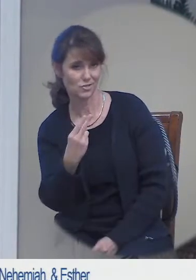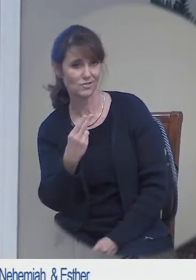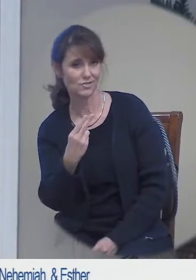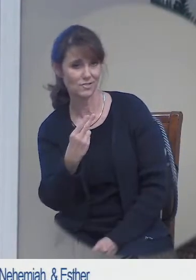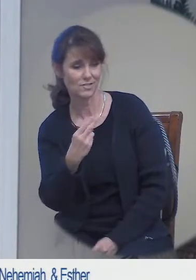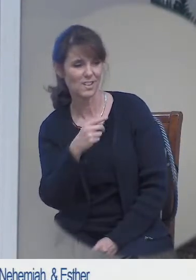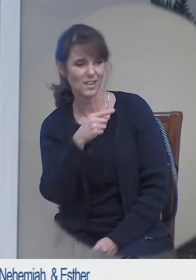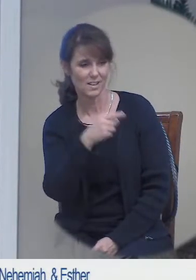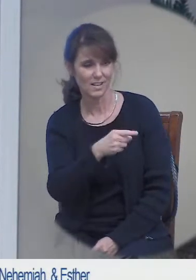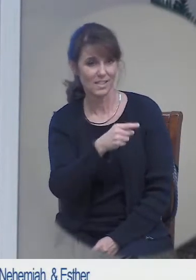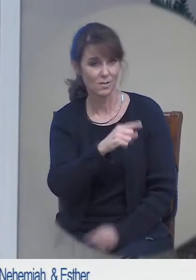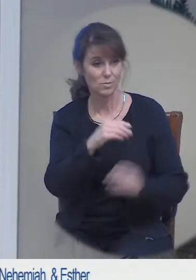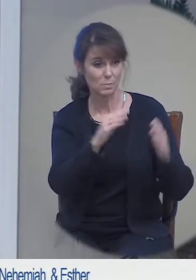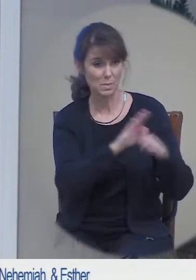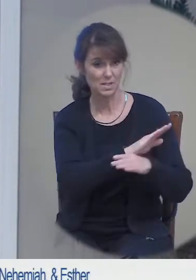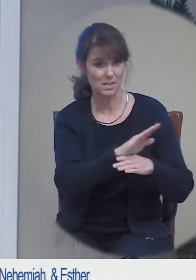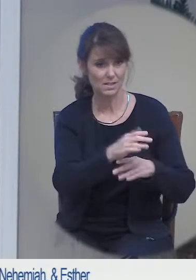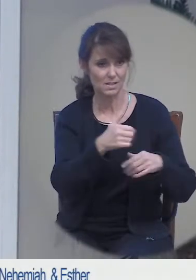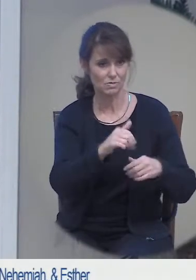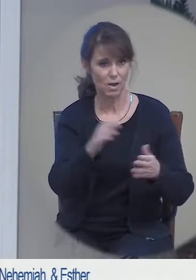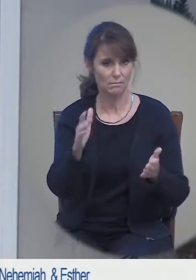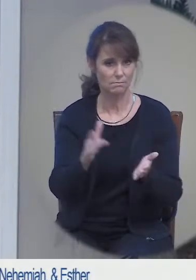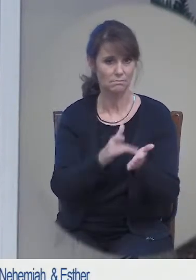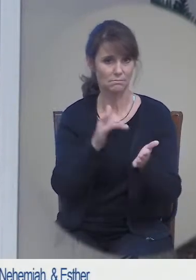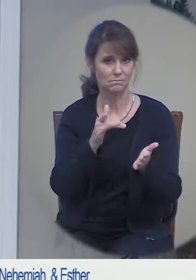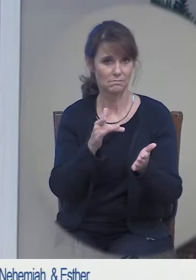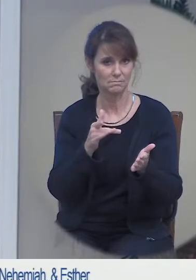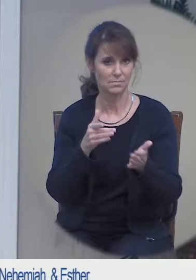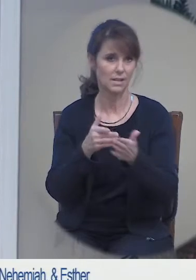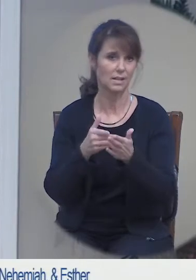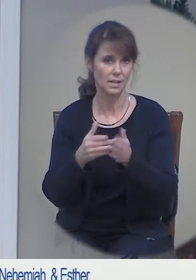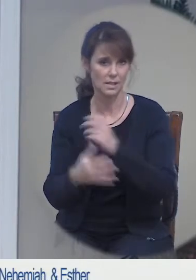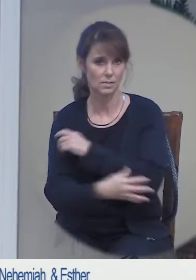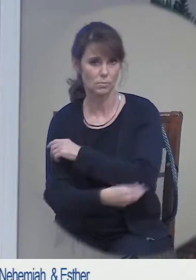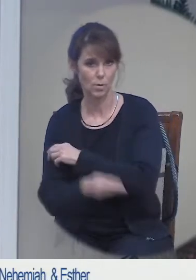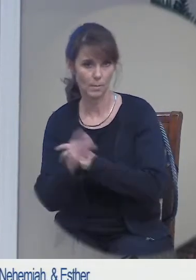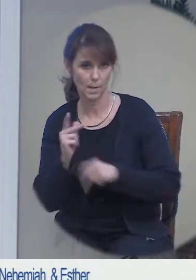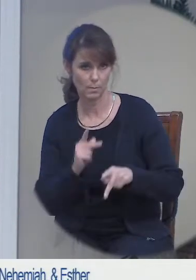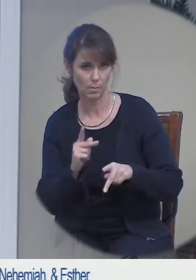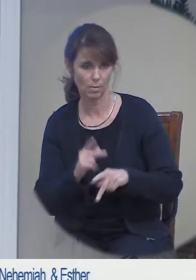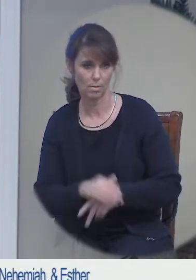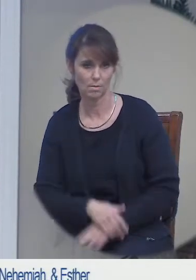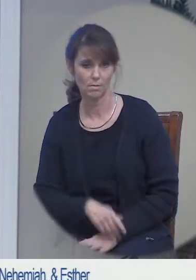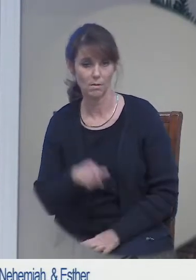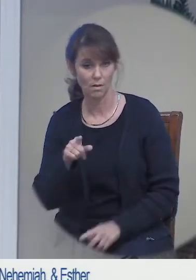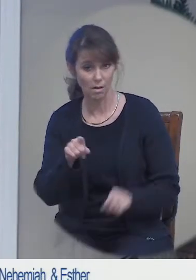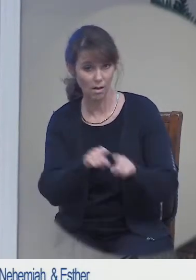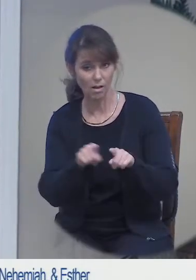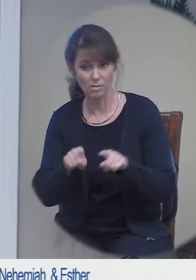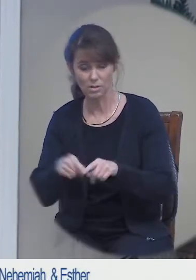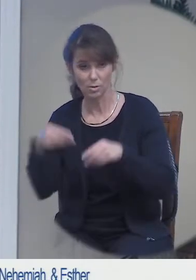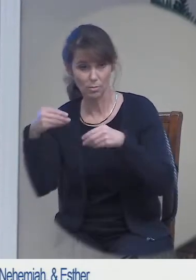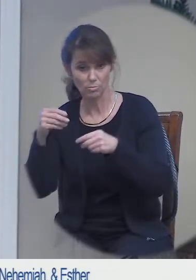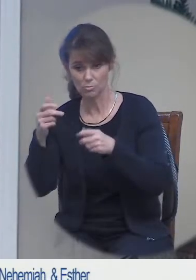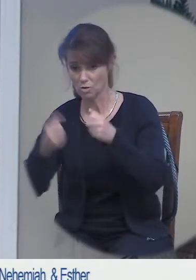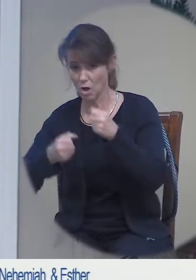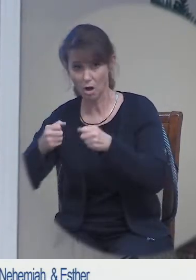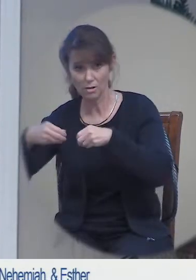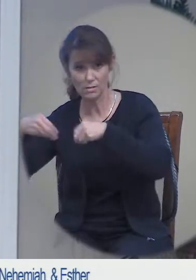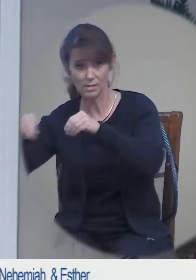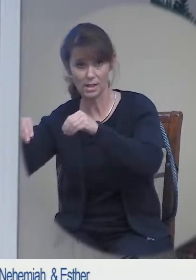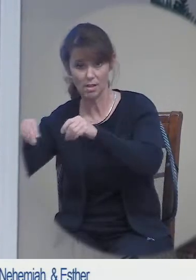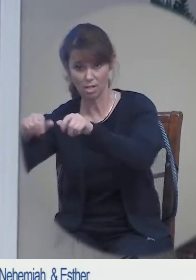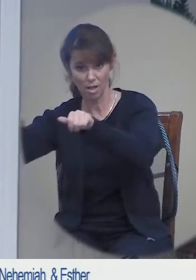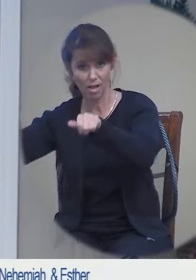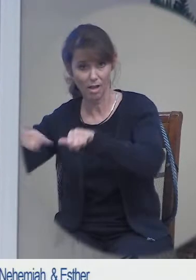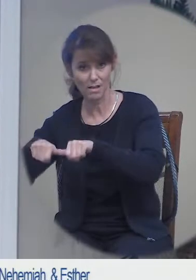the situation. When you go see car lots in those areas, the interest rates are through the roof, and some of the lending